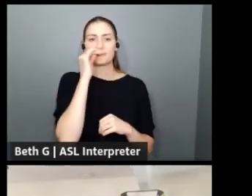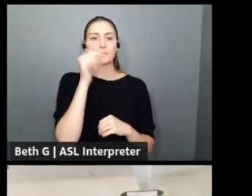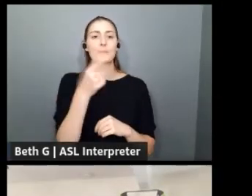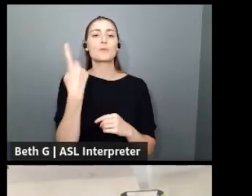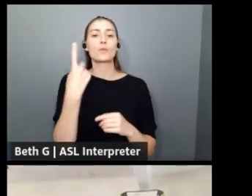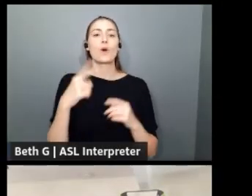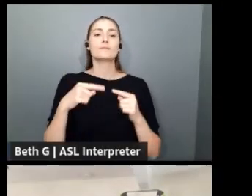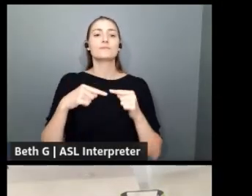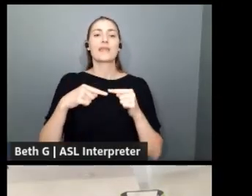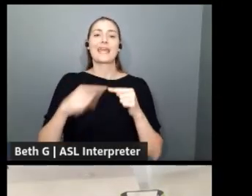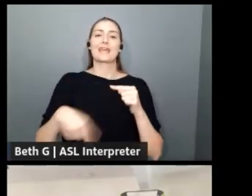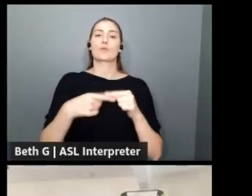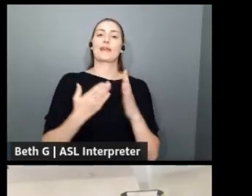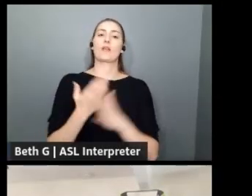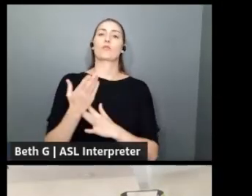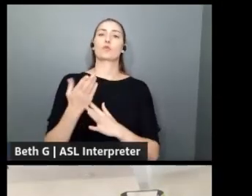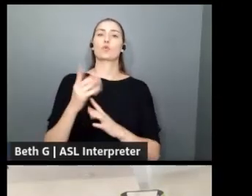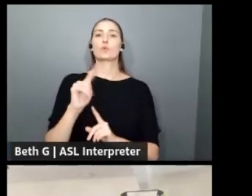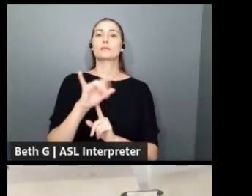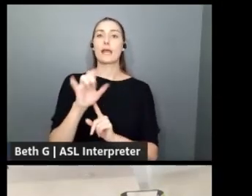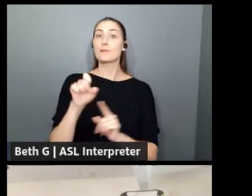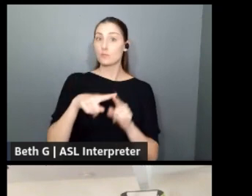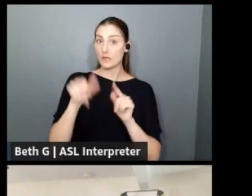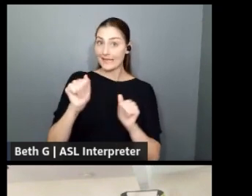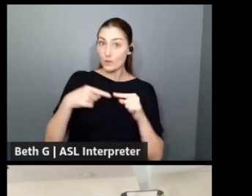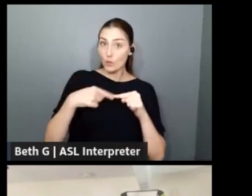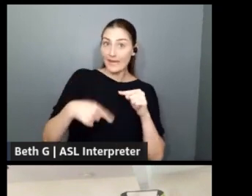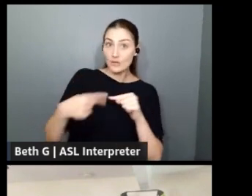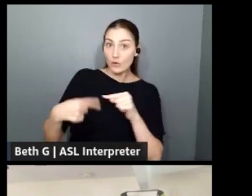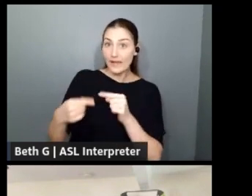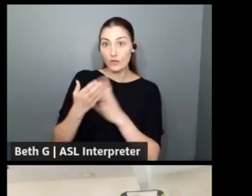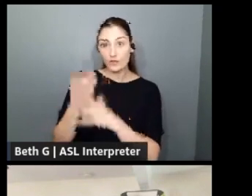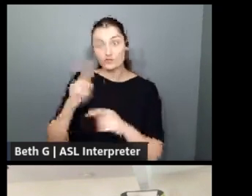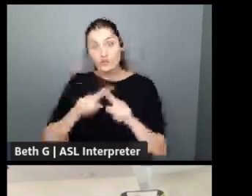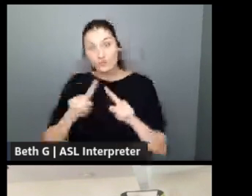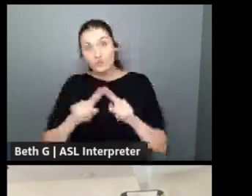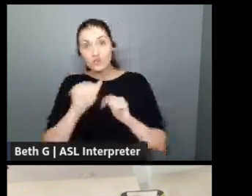table, but can you iterate across other AWS services?